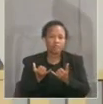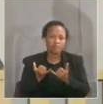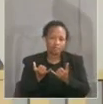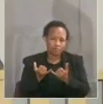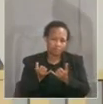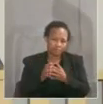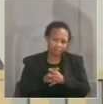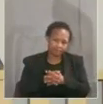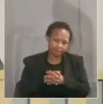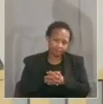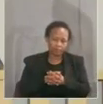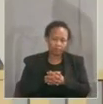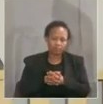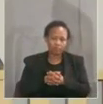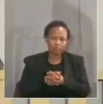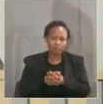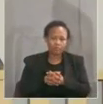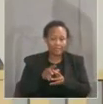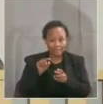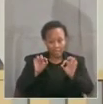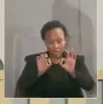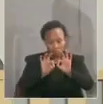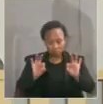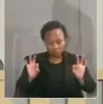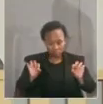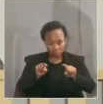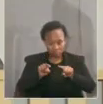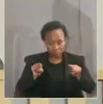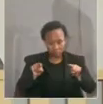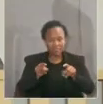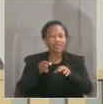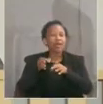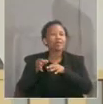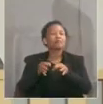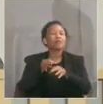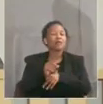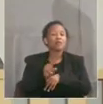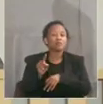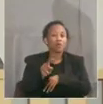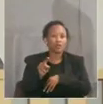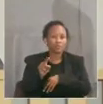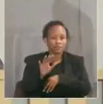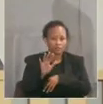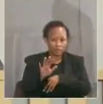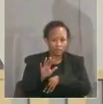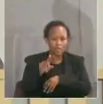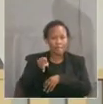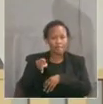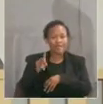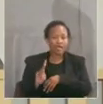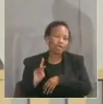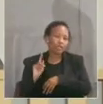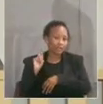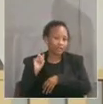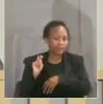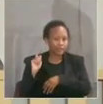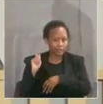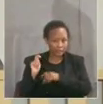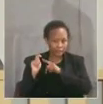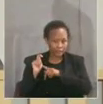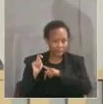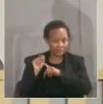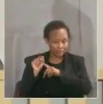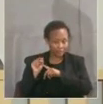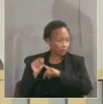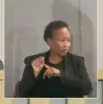one is highlighting the fact that the PKTT as an